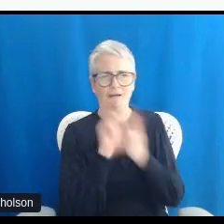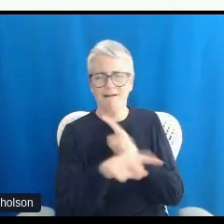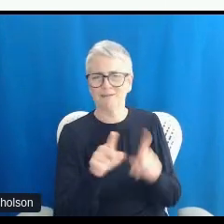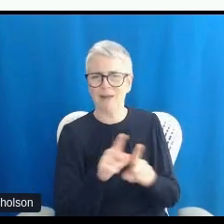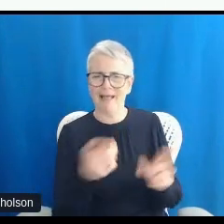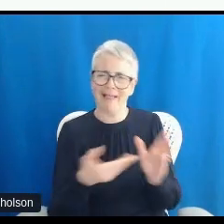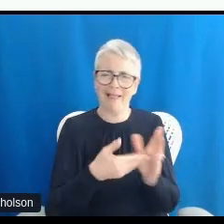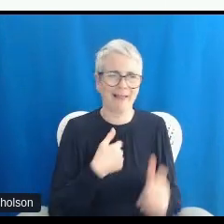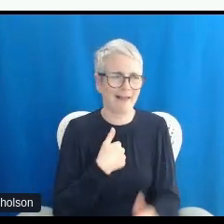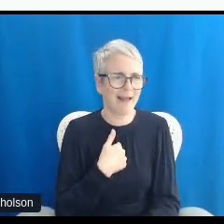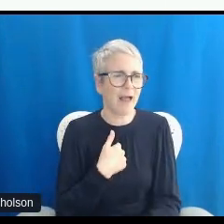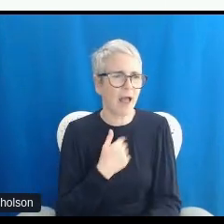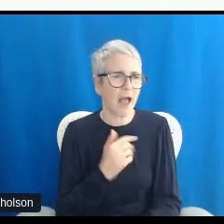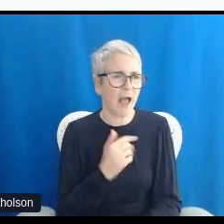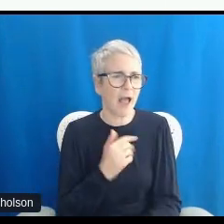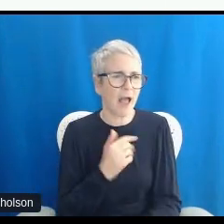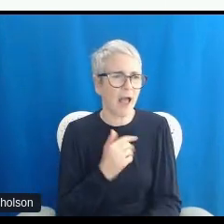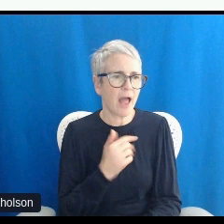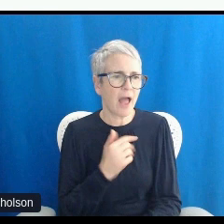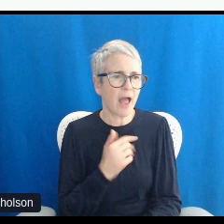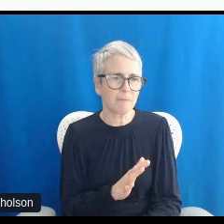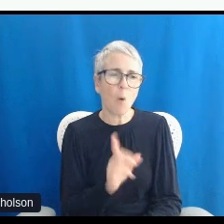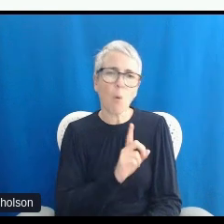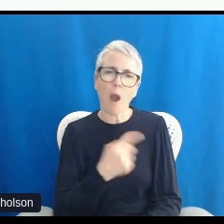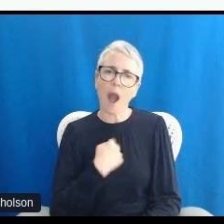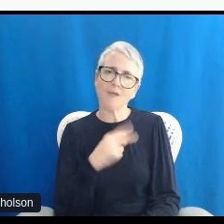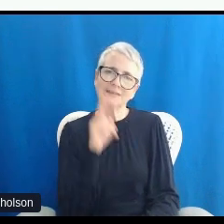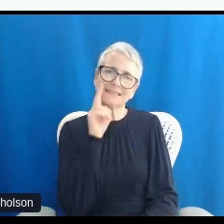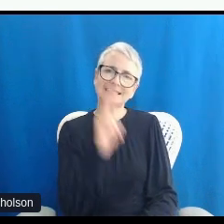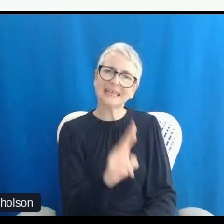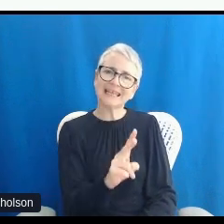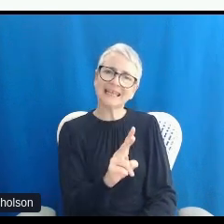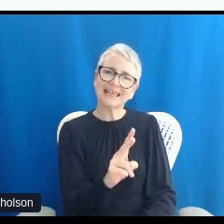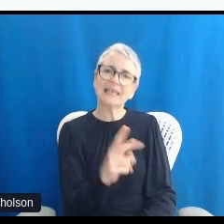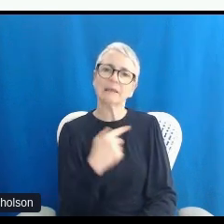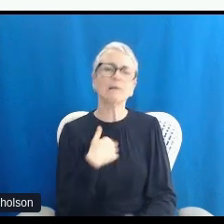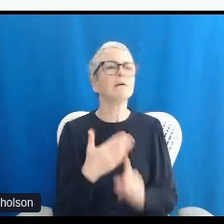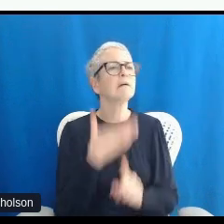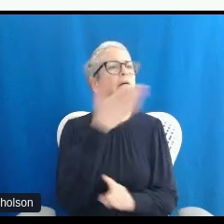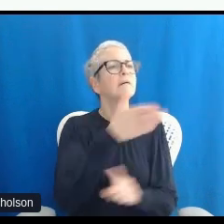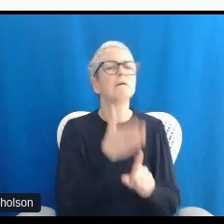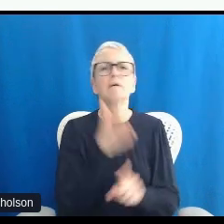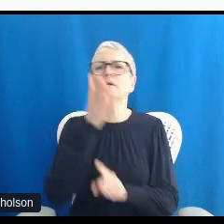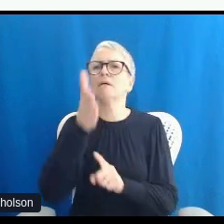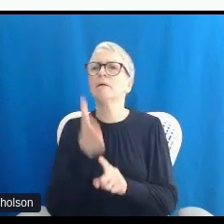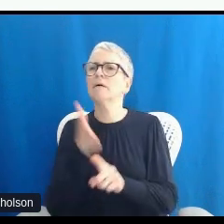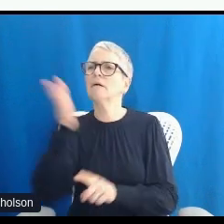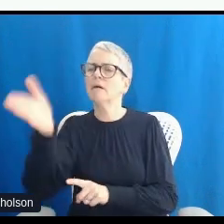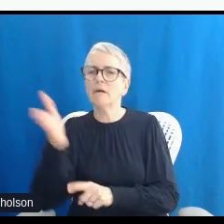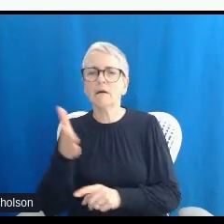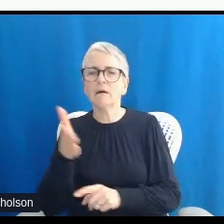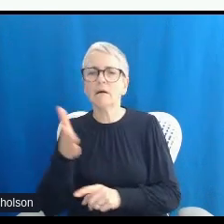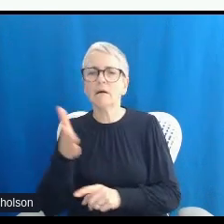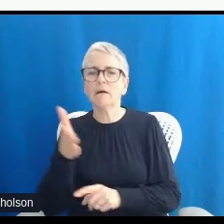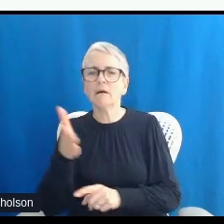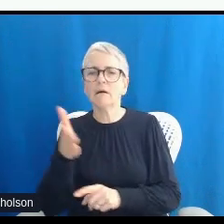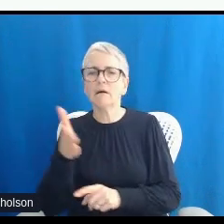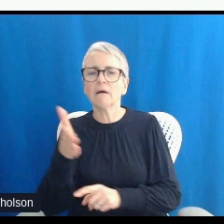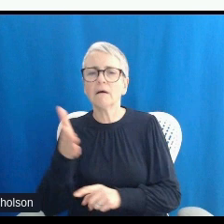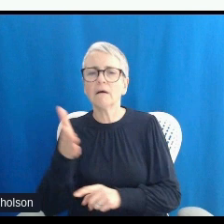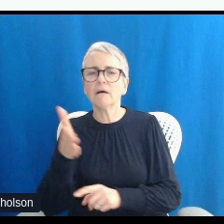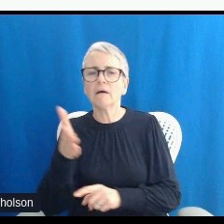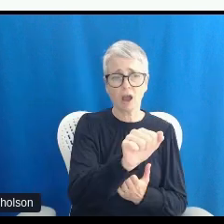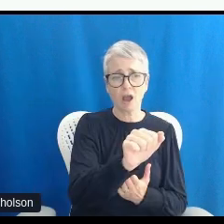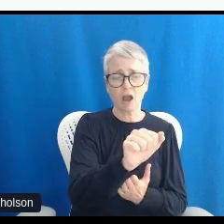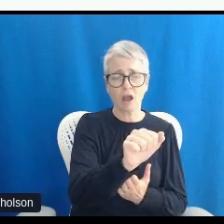think that what I've seen visiting different markets is that the culture often reflects the